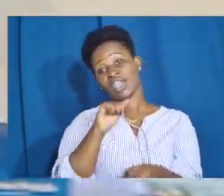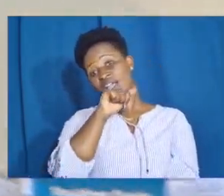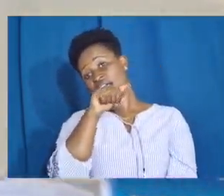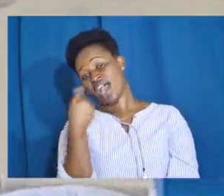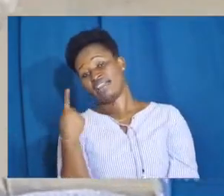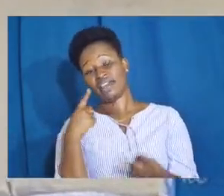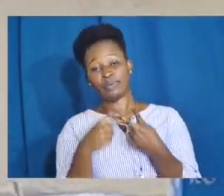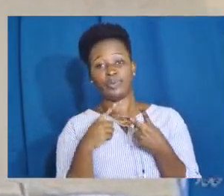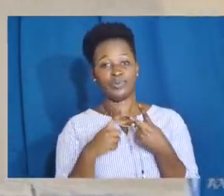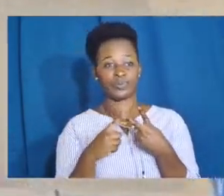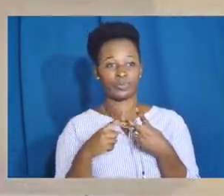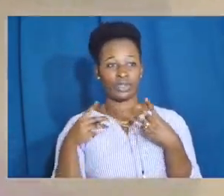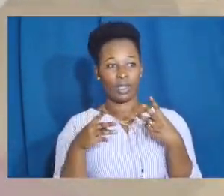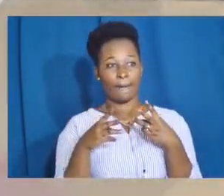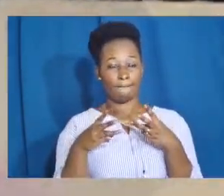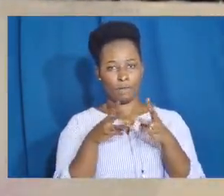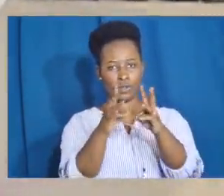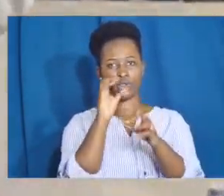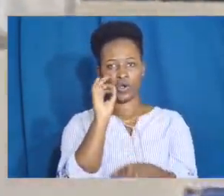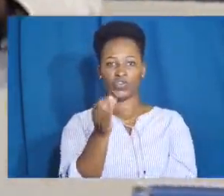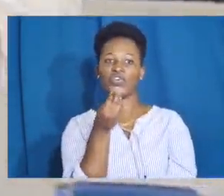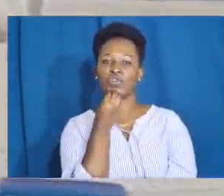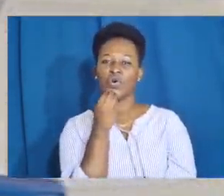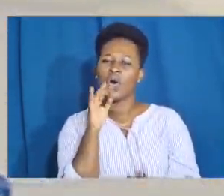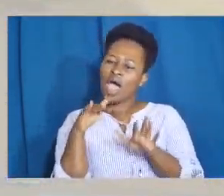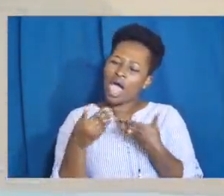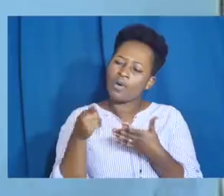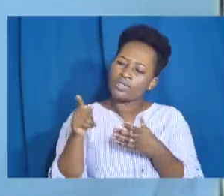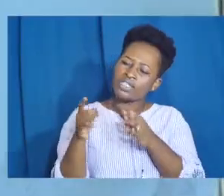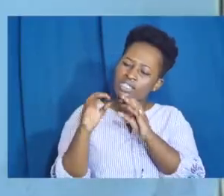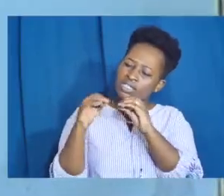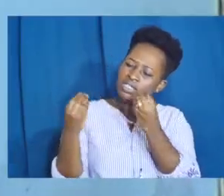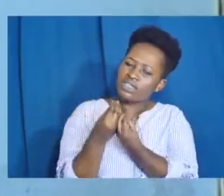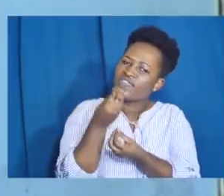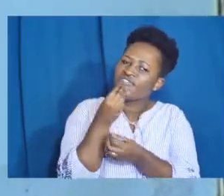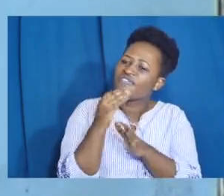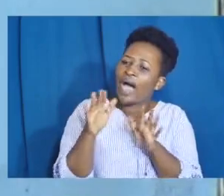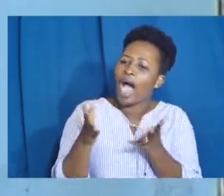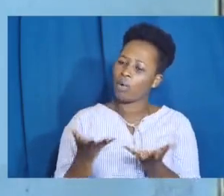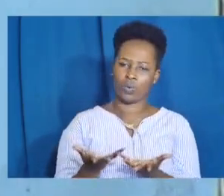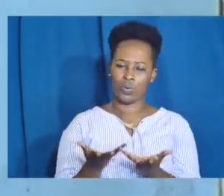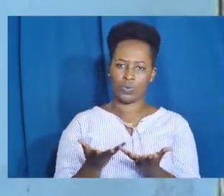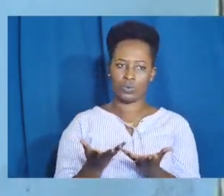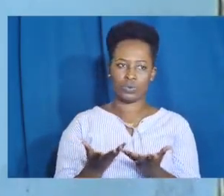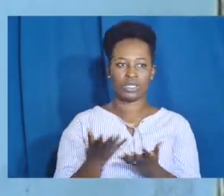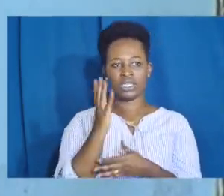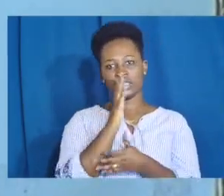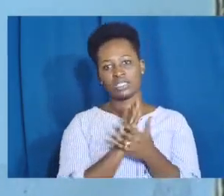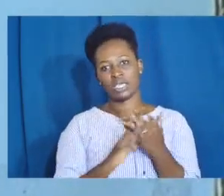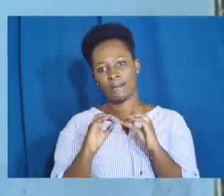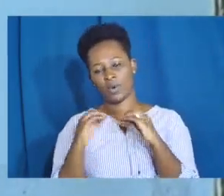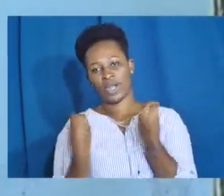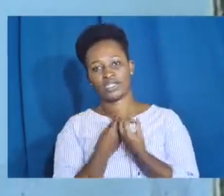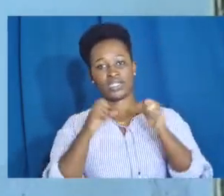Another point is mode of nutrition. How do these organisms feed? Some organisms